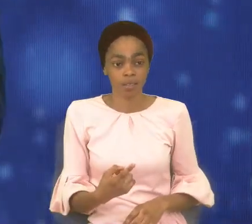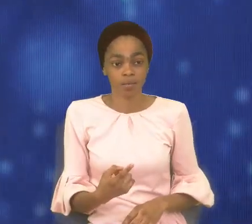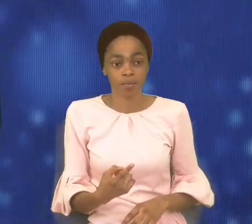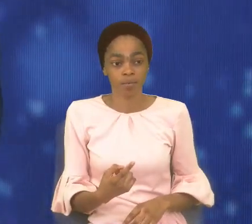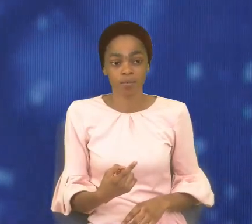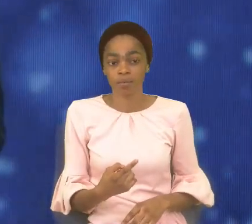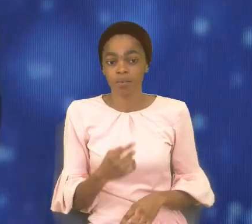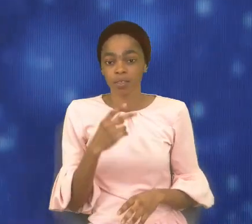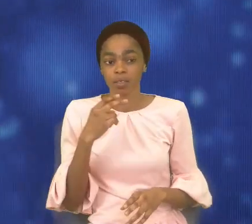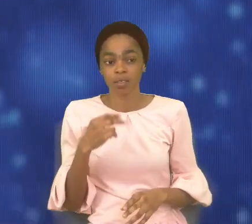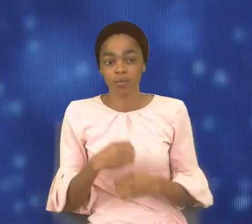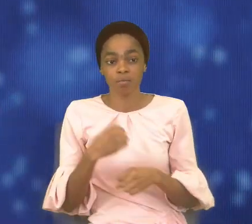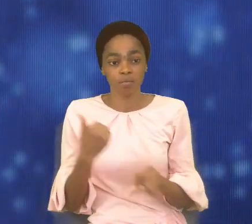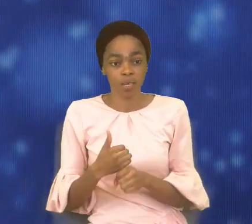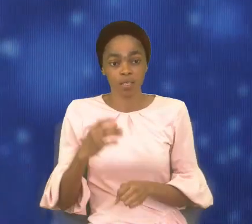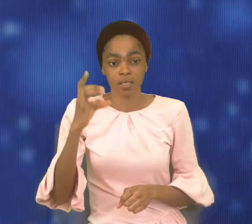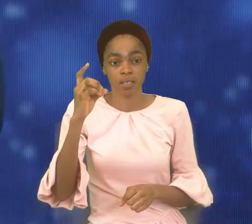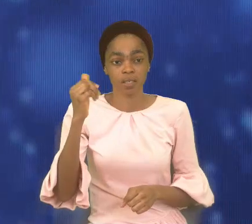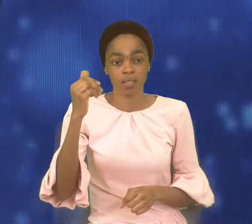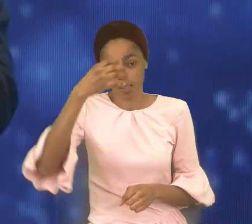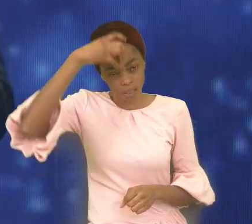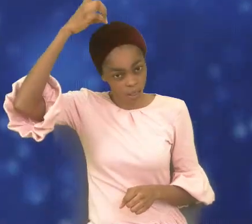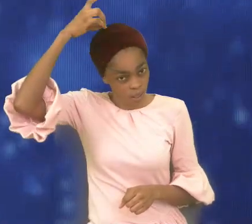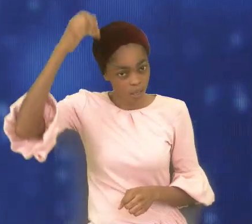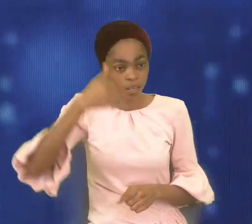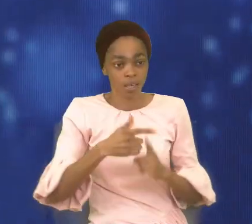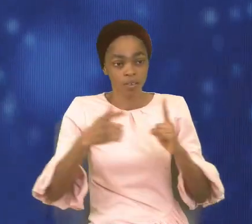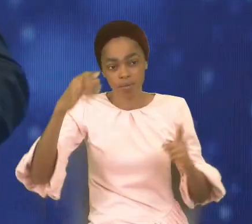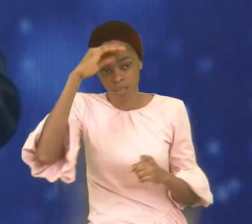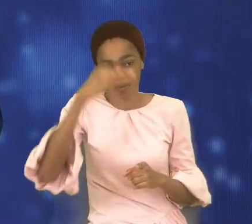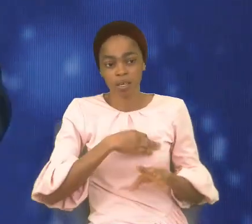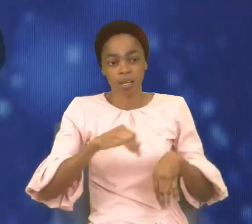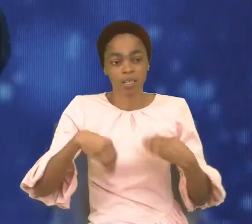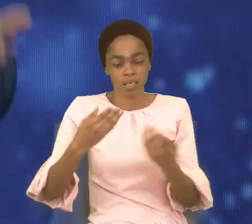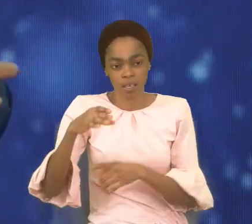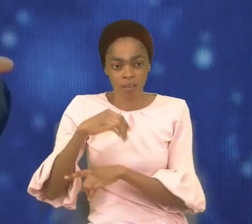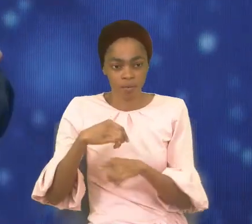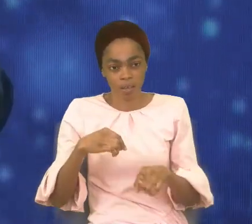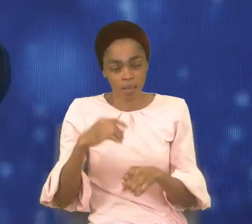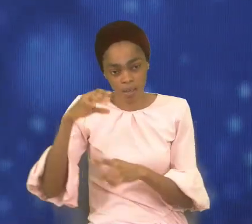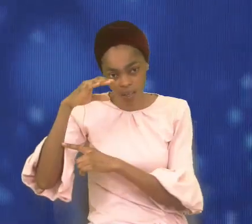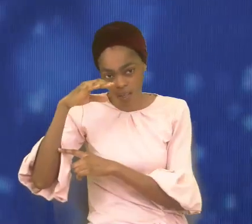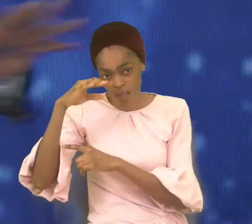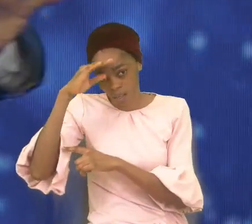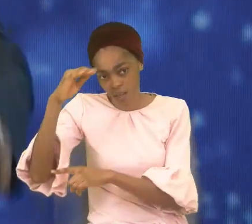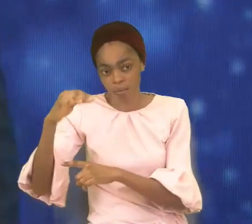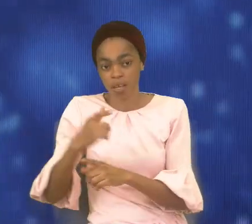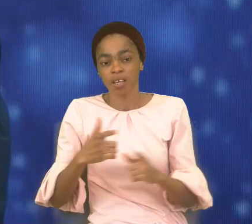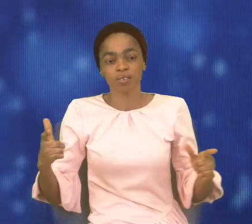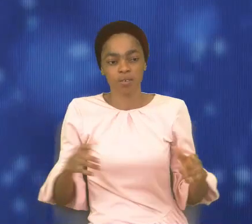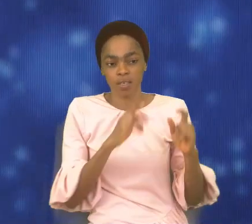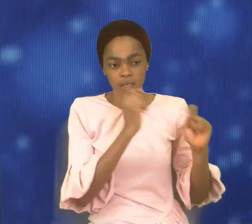gave him many great gifts and made him ruler over the